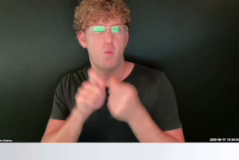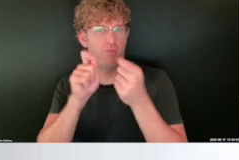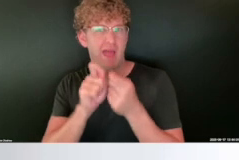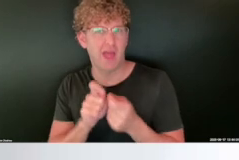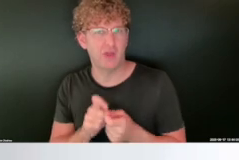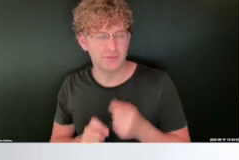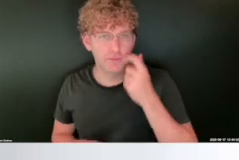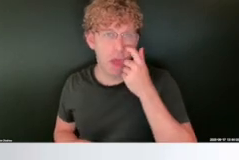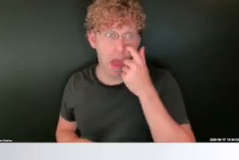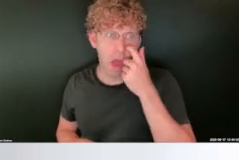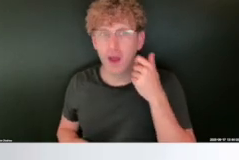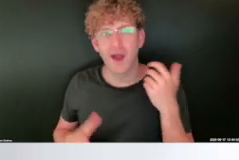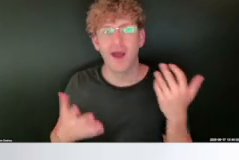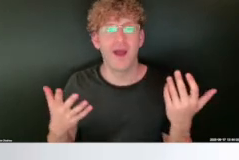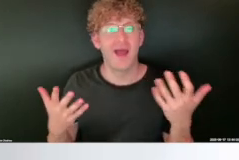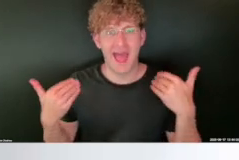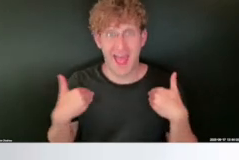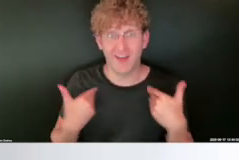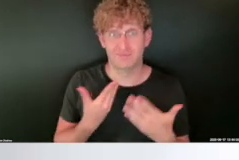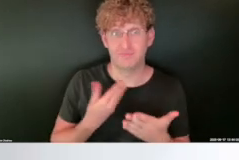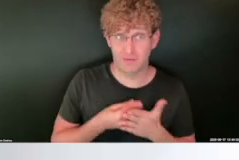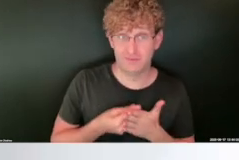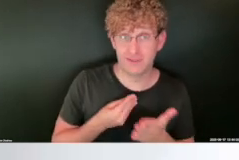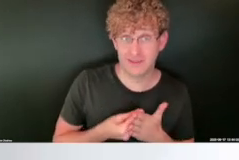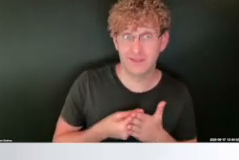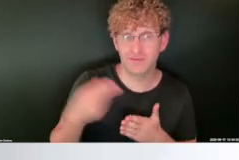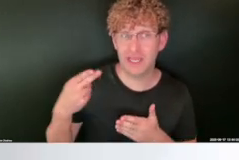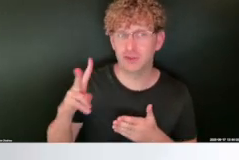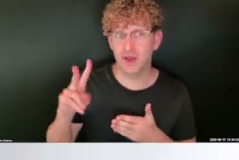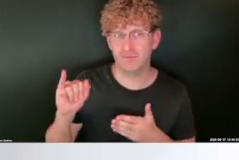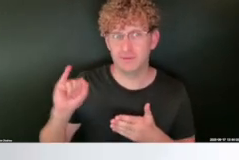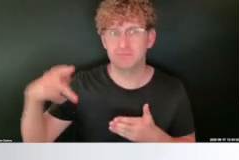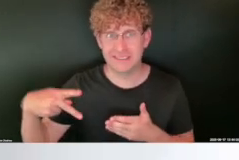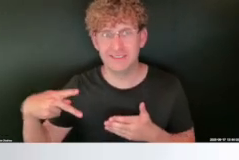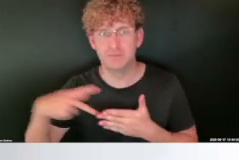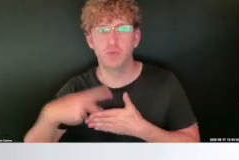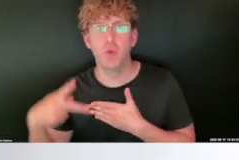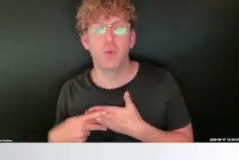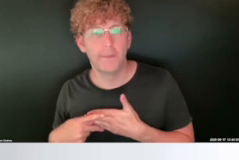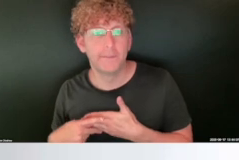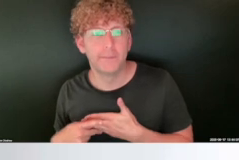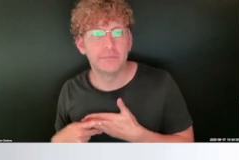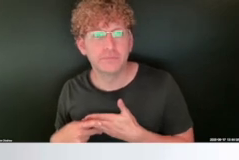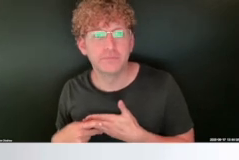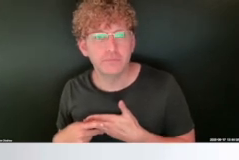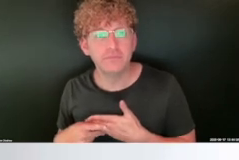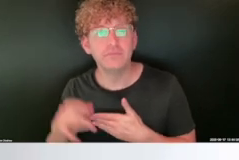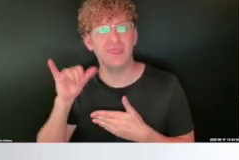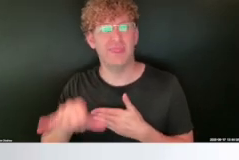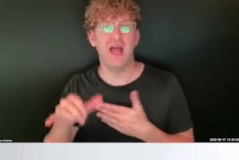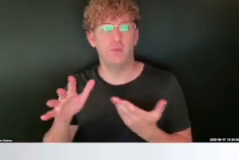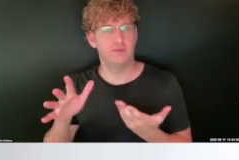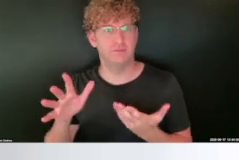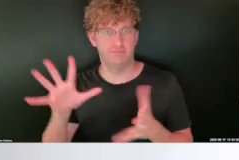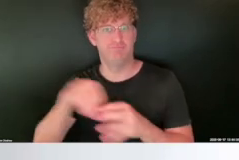is funding for the HVIP program, and so that was through the 132 million that was identified